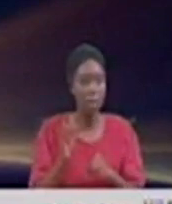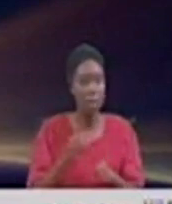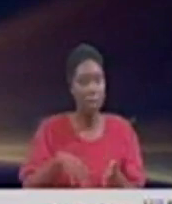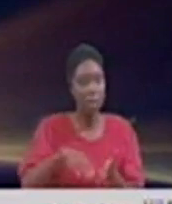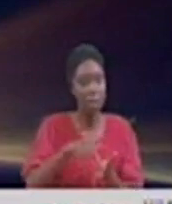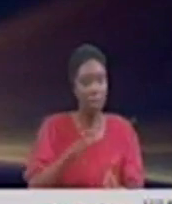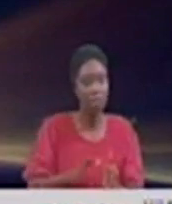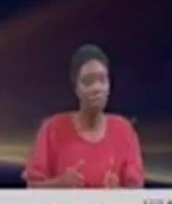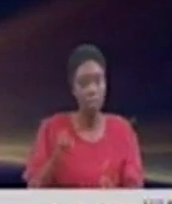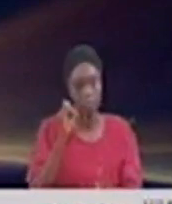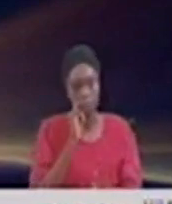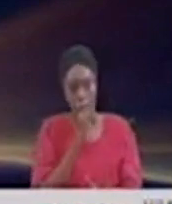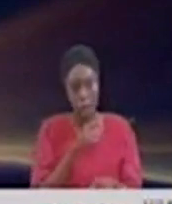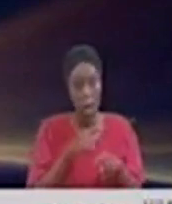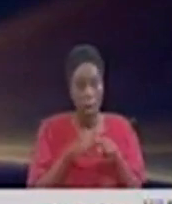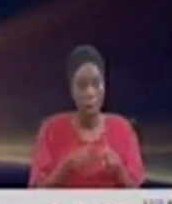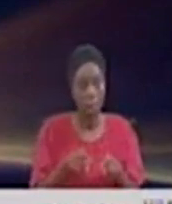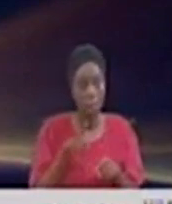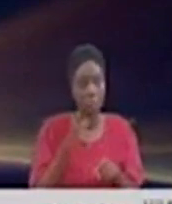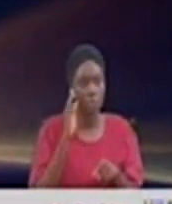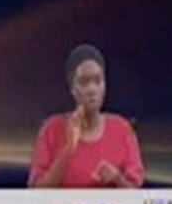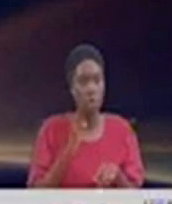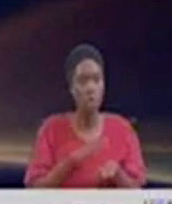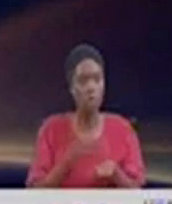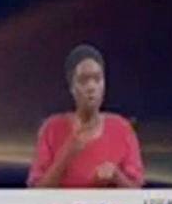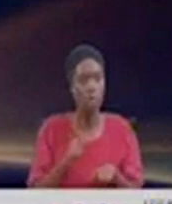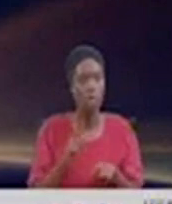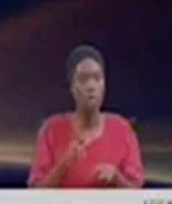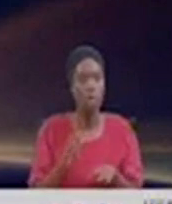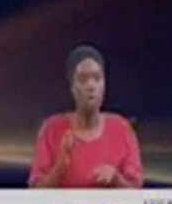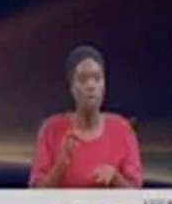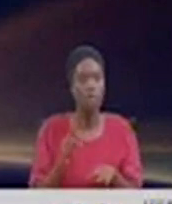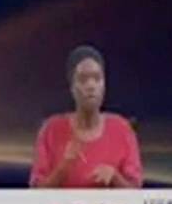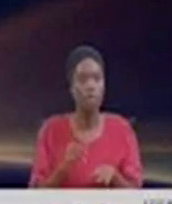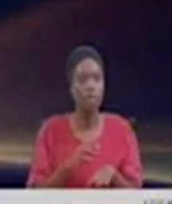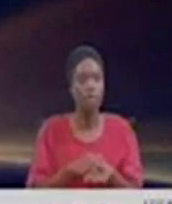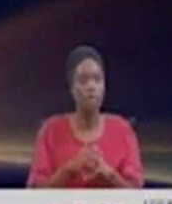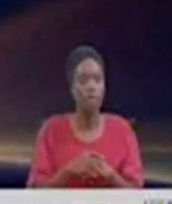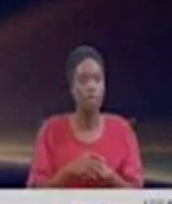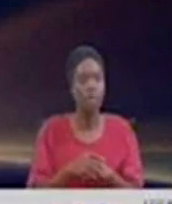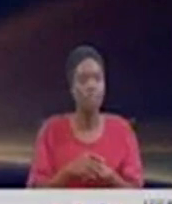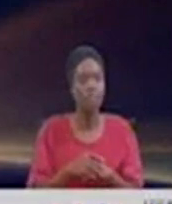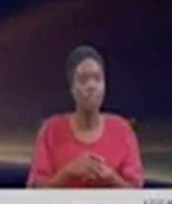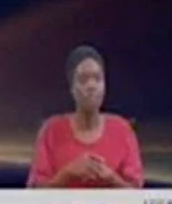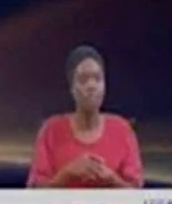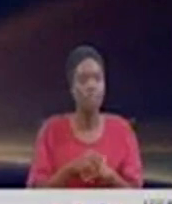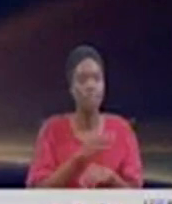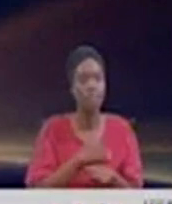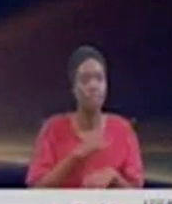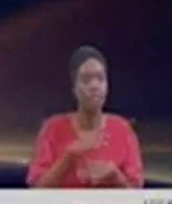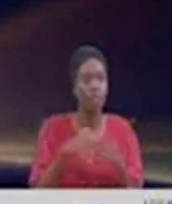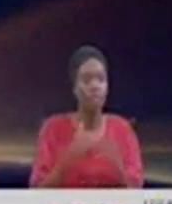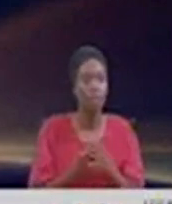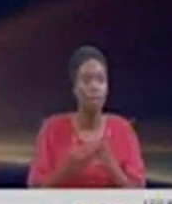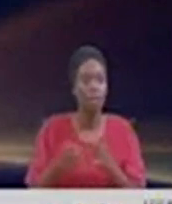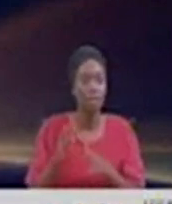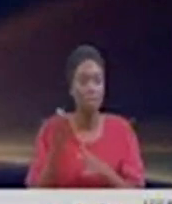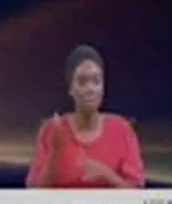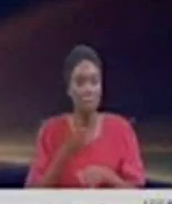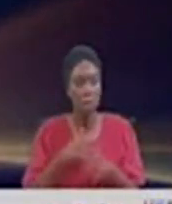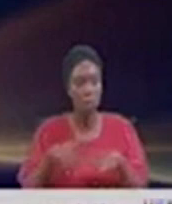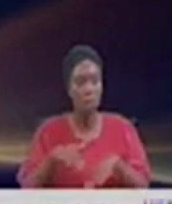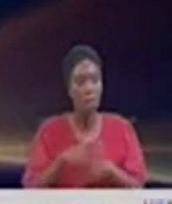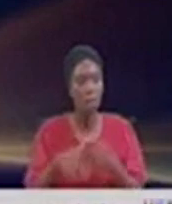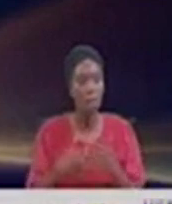Israel. But thou shalt appoint the Levites over the tabernacle of testimony, and over all the vessels thereof, and over